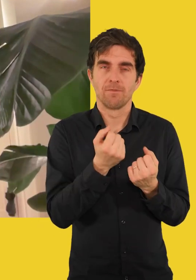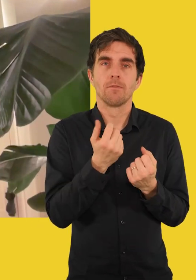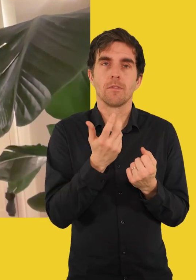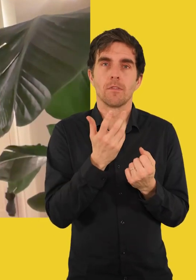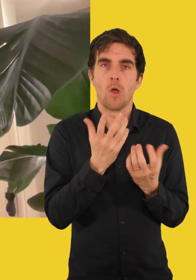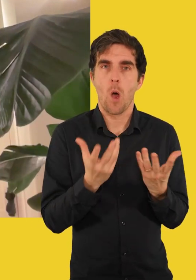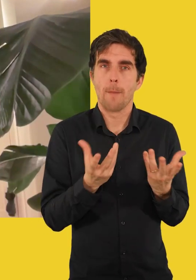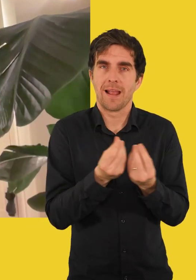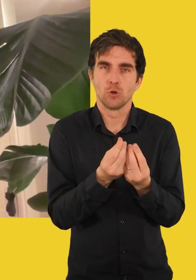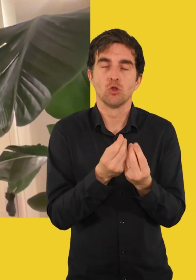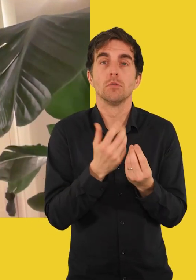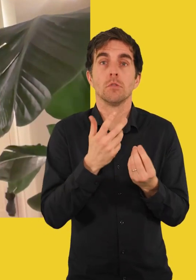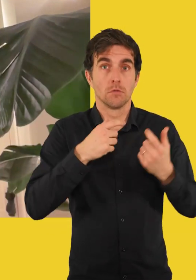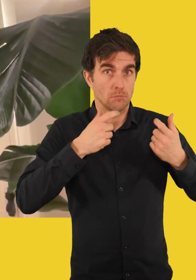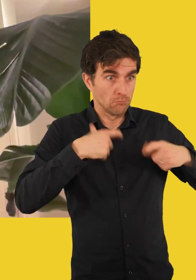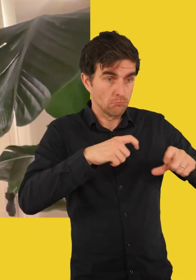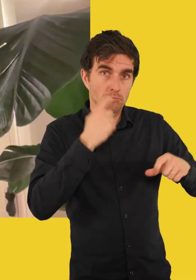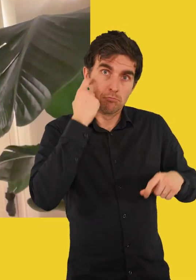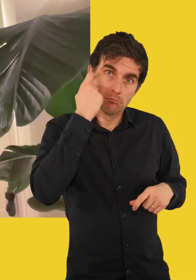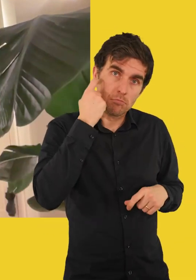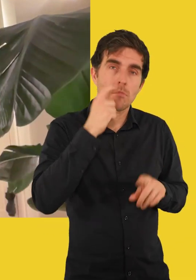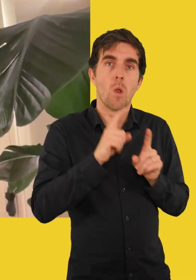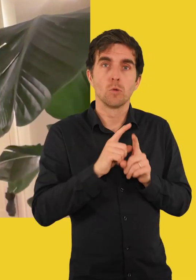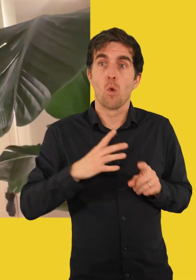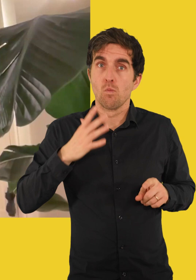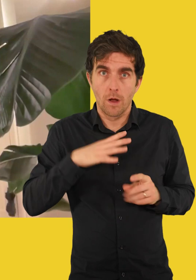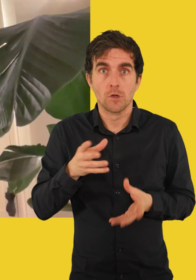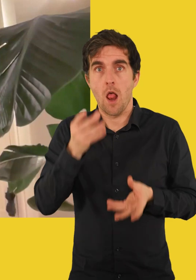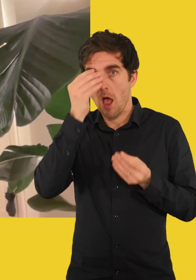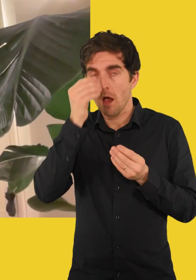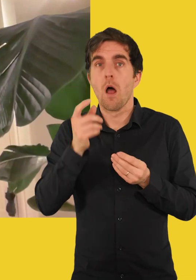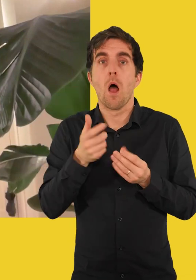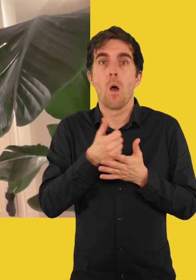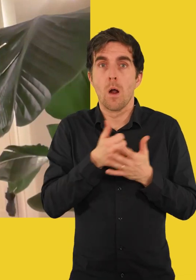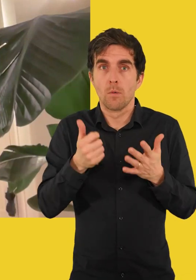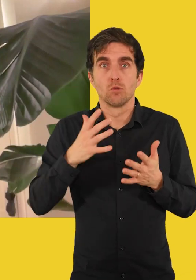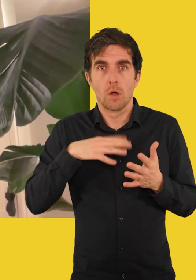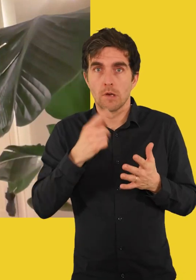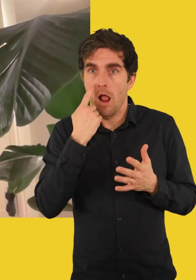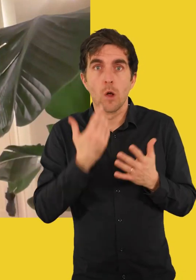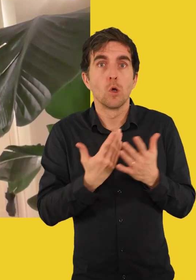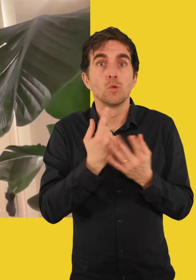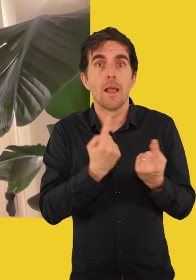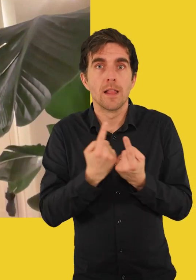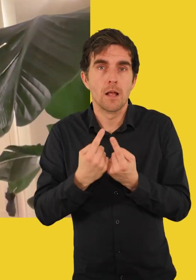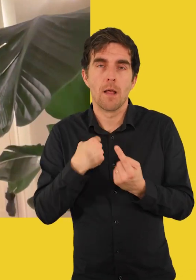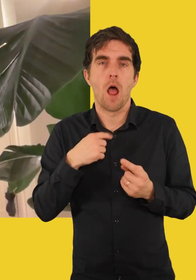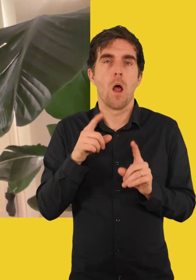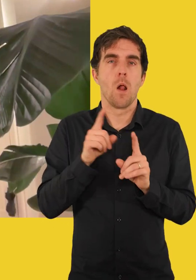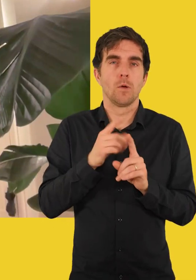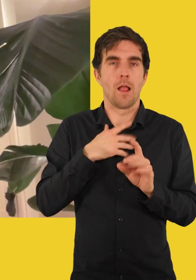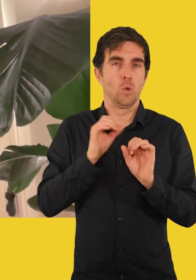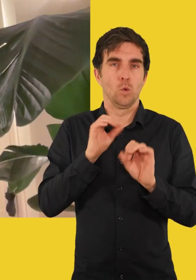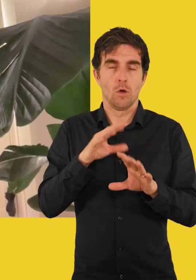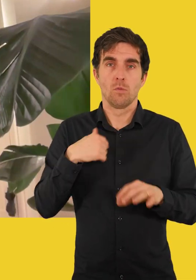in there about indeed like continuous curiosity and always wanting to learn and always wanting to kind of do new things. But also, I